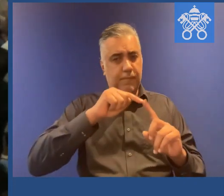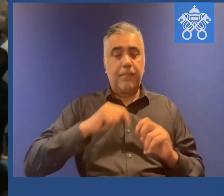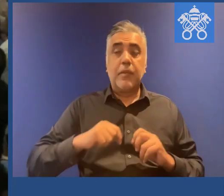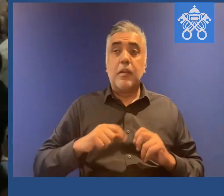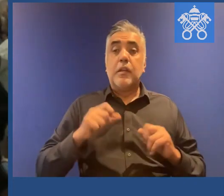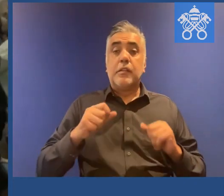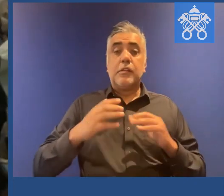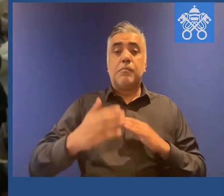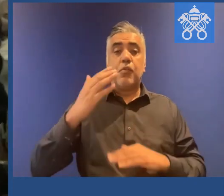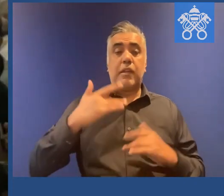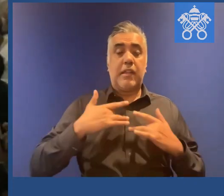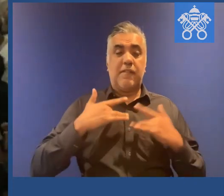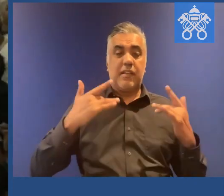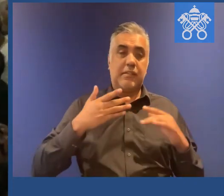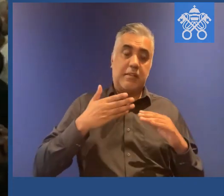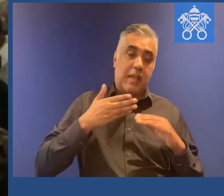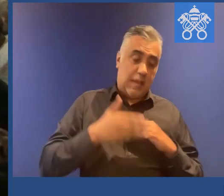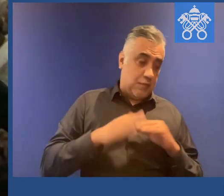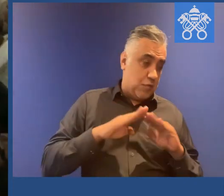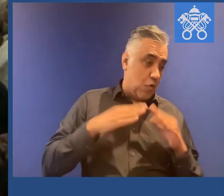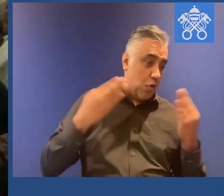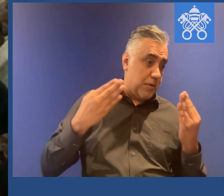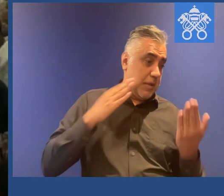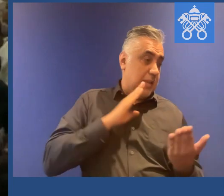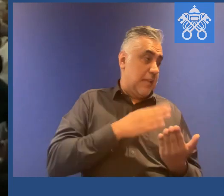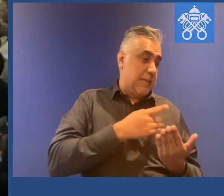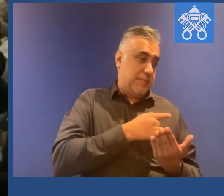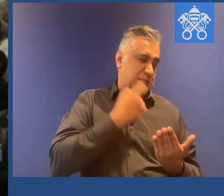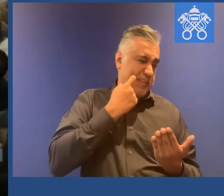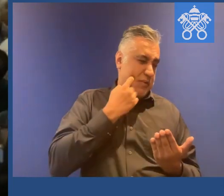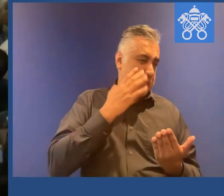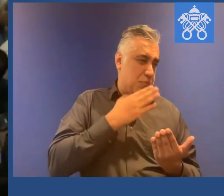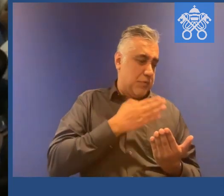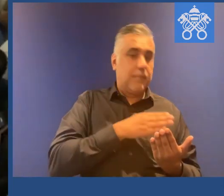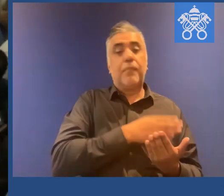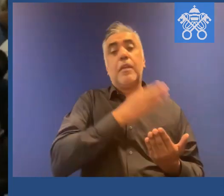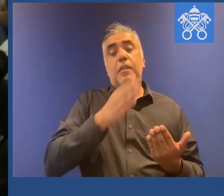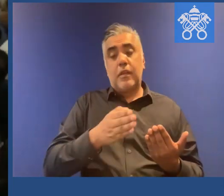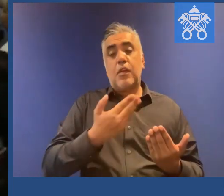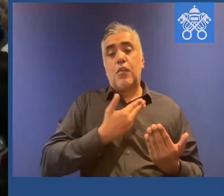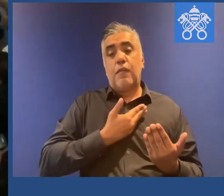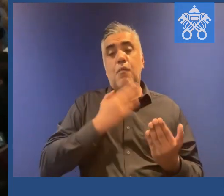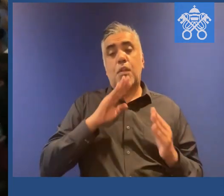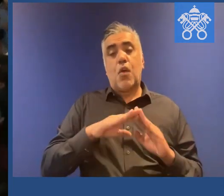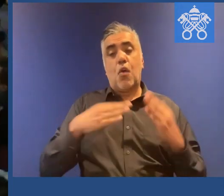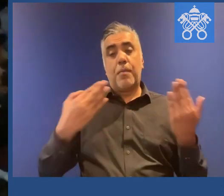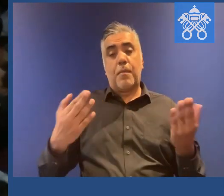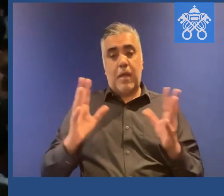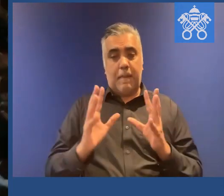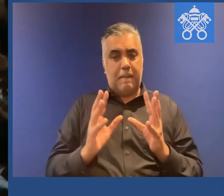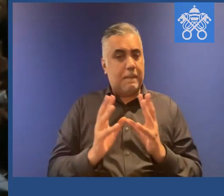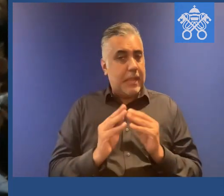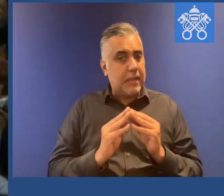This morning's events, after the opening hymn, which you can hear in the background, the Holy Father will open the